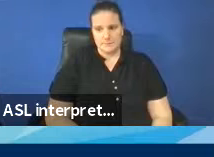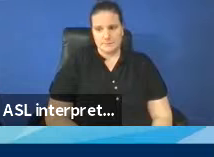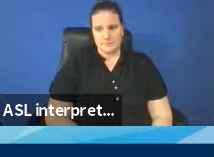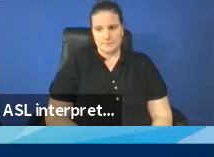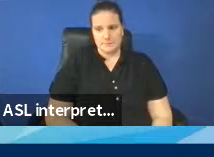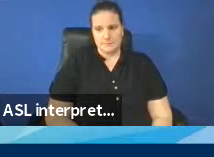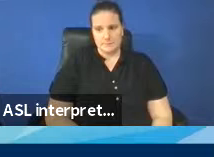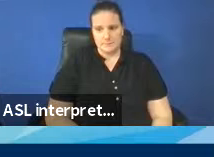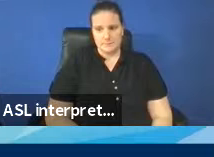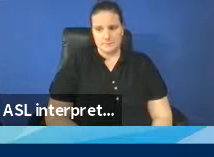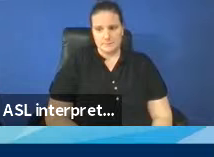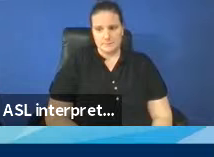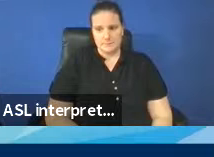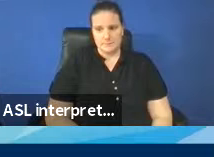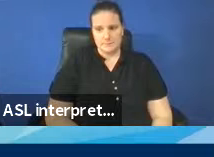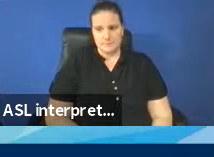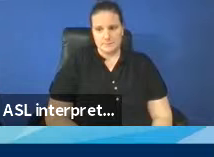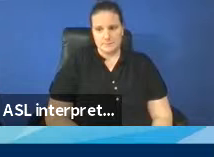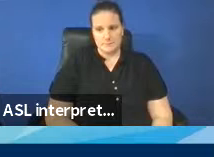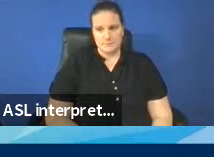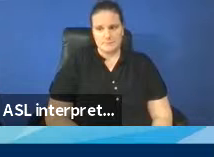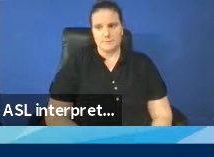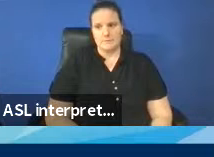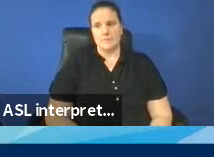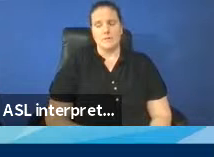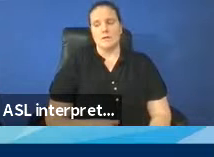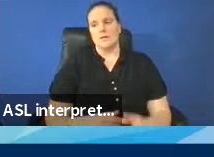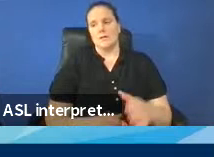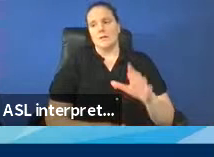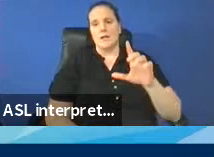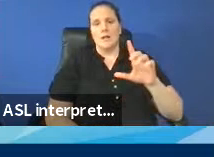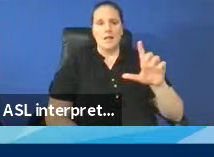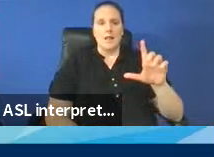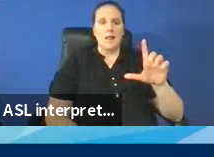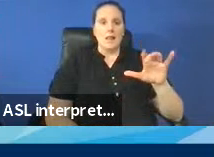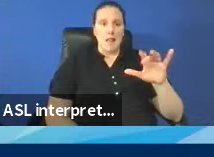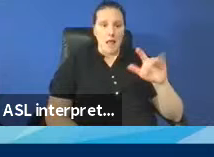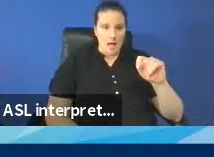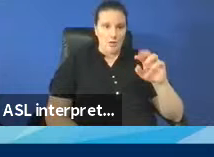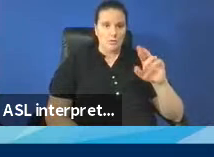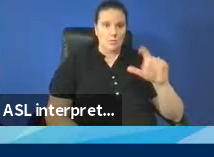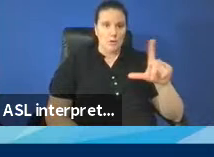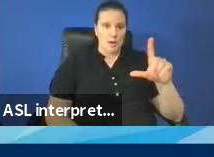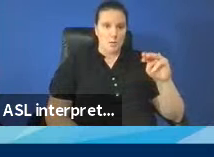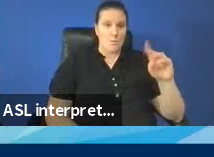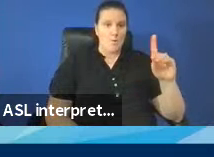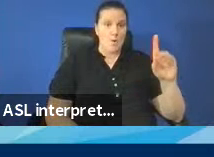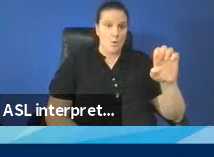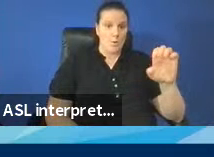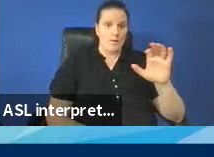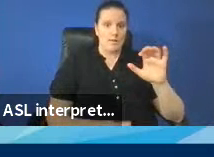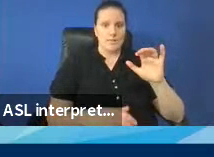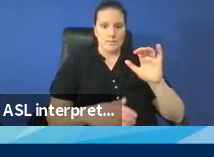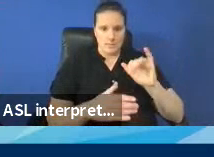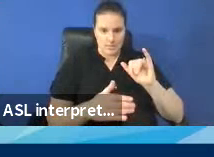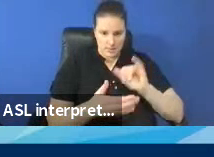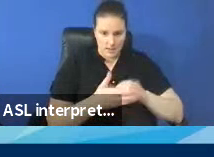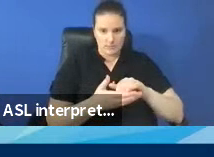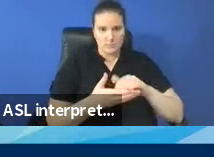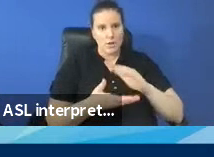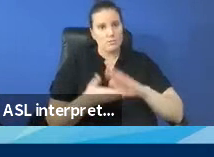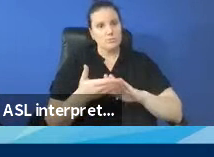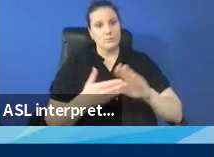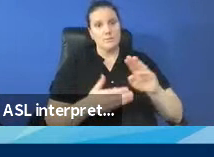An extension of light rail, or a light rail mode would very likely be operated by TriMet and would be MAX,